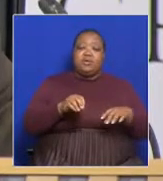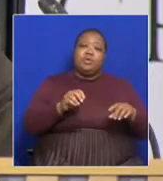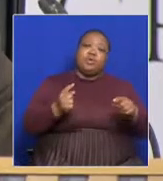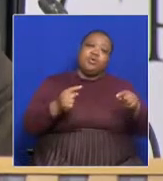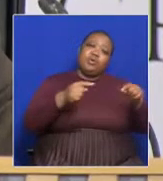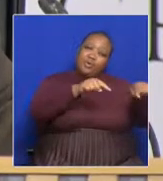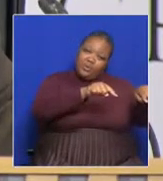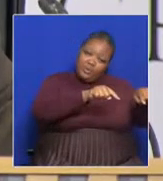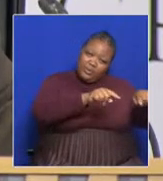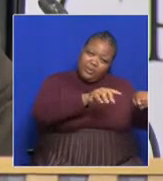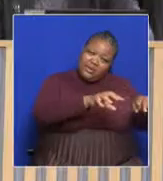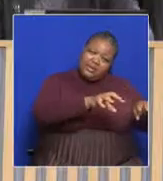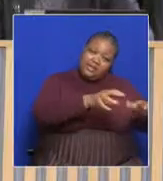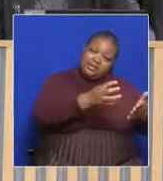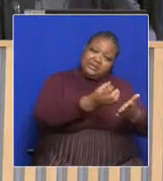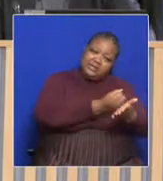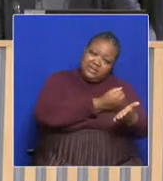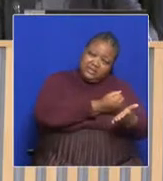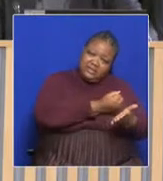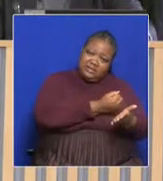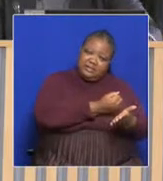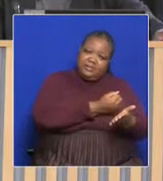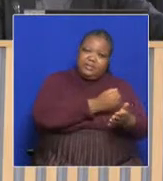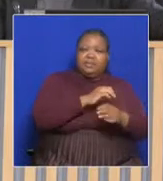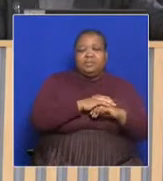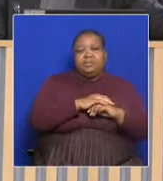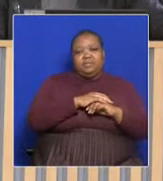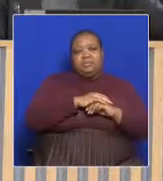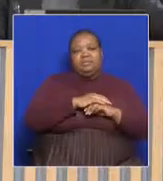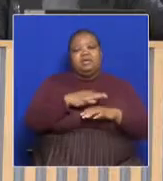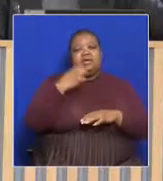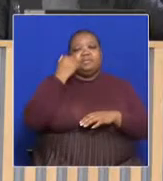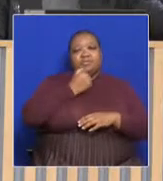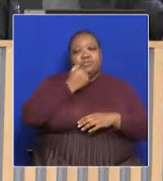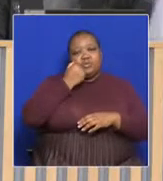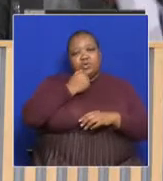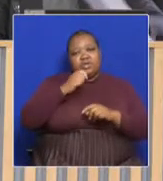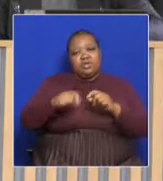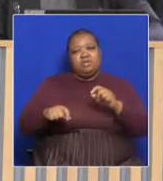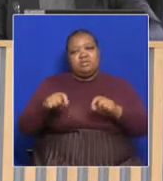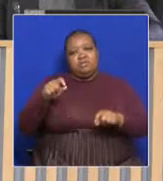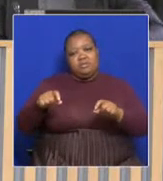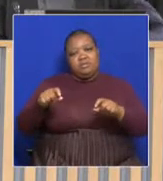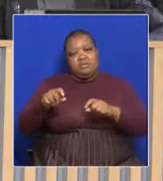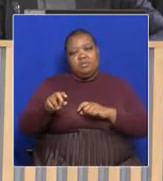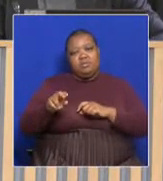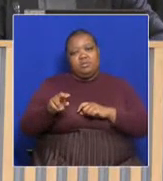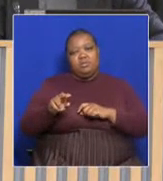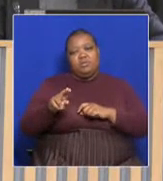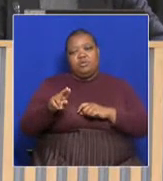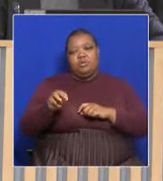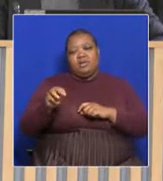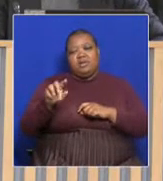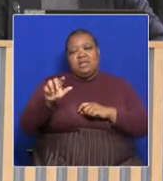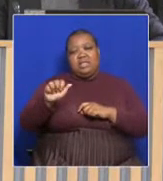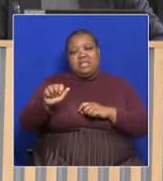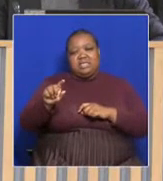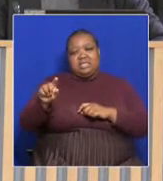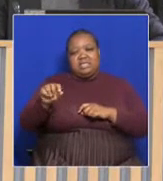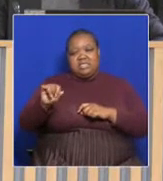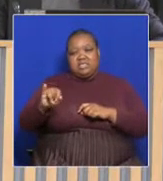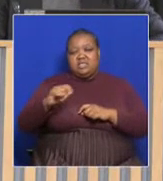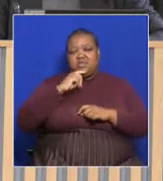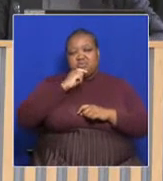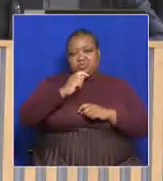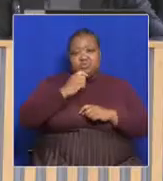suspected cocaine. I apologize unreservedly. Thank you. Are we now at the